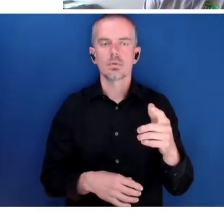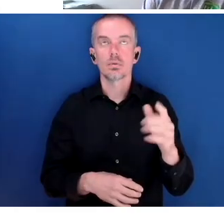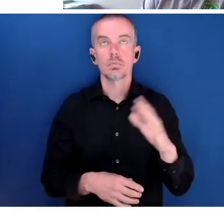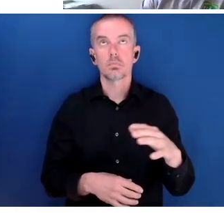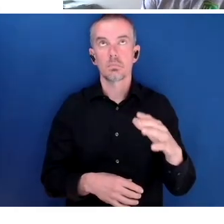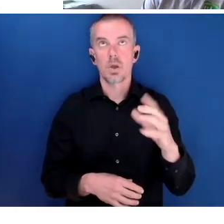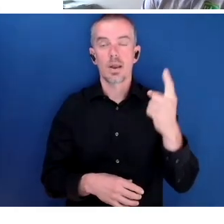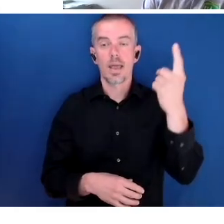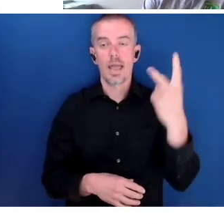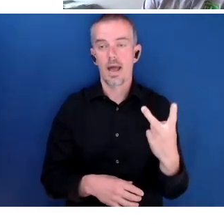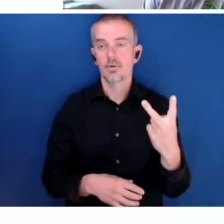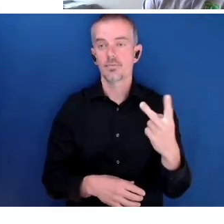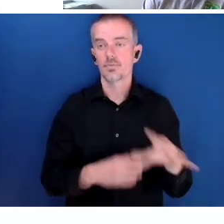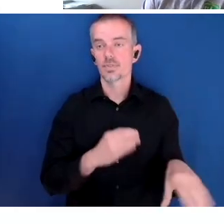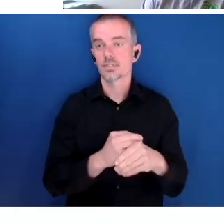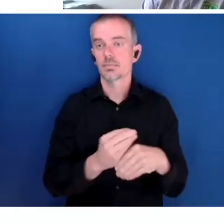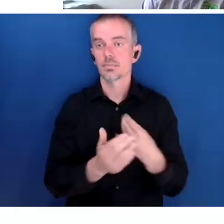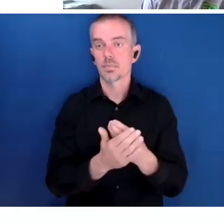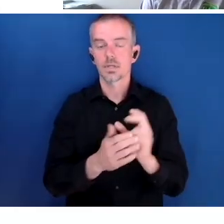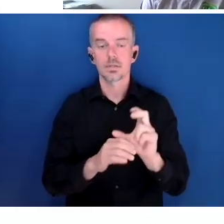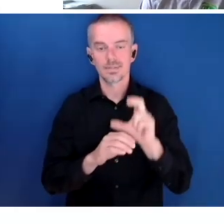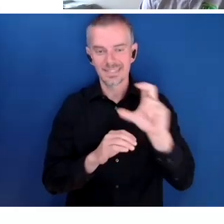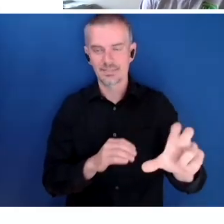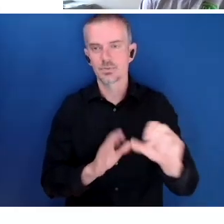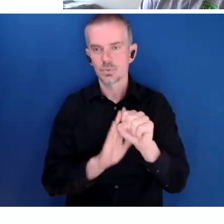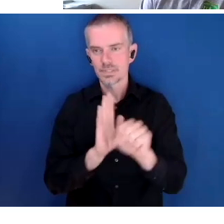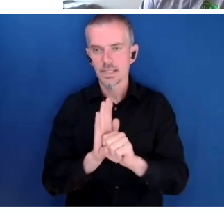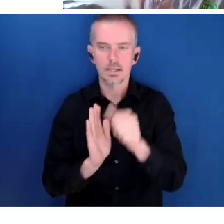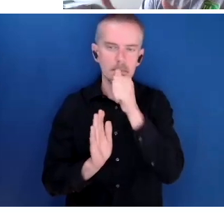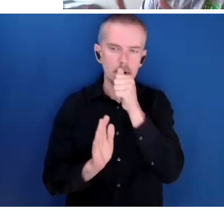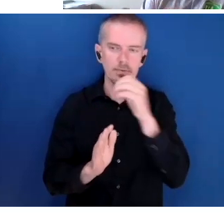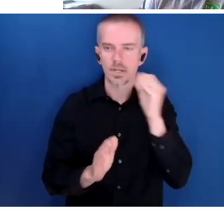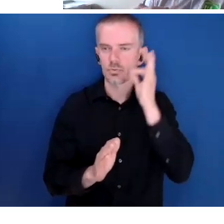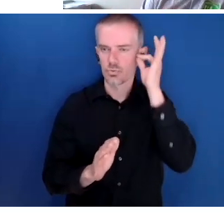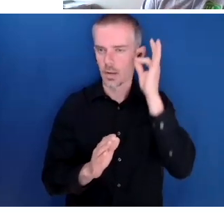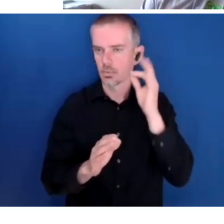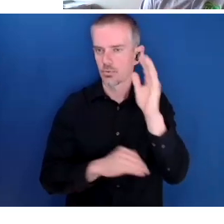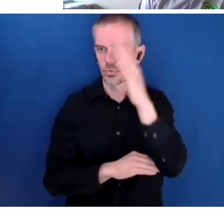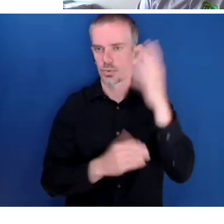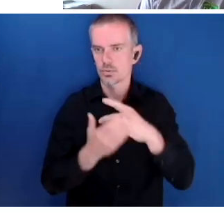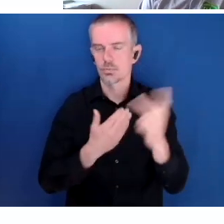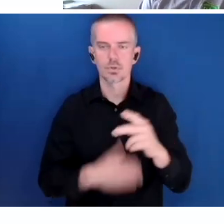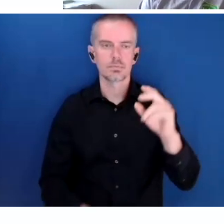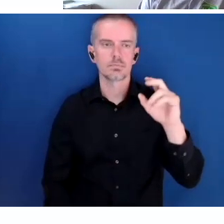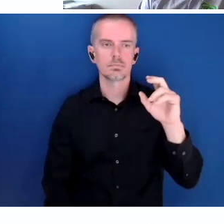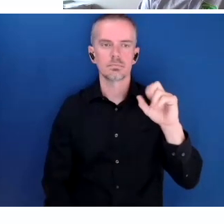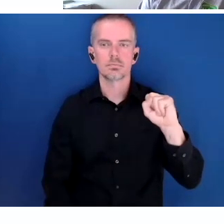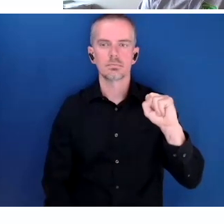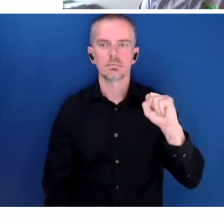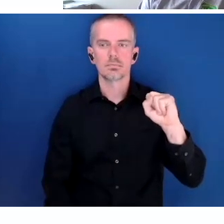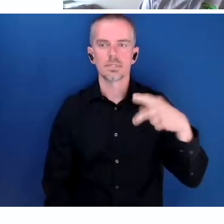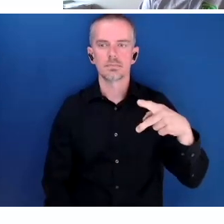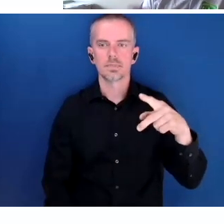funding went to our state, private, and tribal forestry programs. Huge expansions of our competitive grant